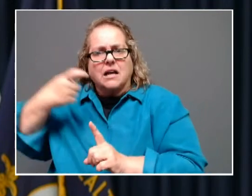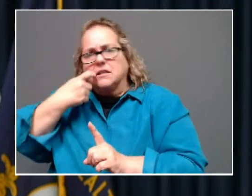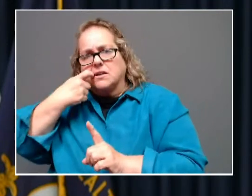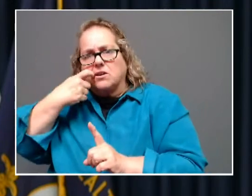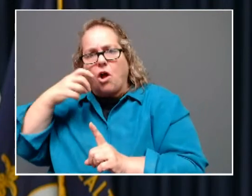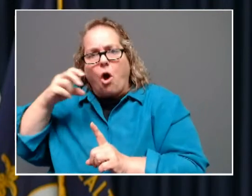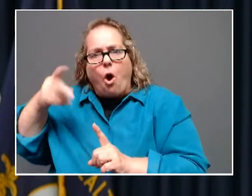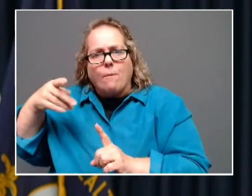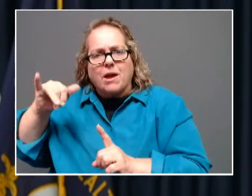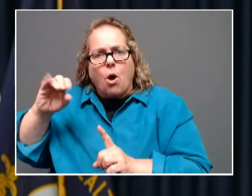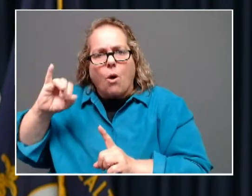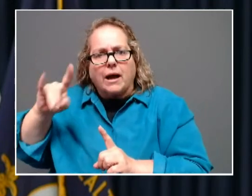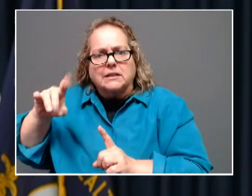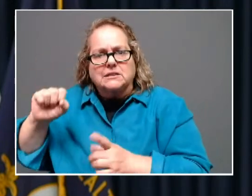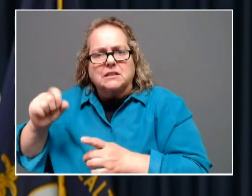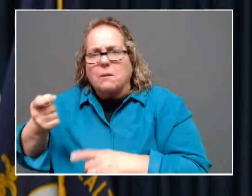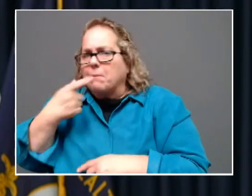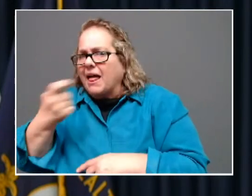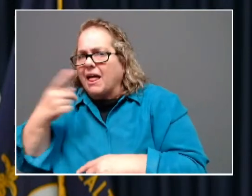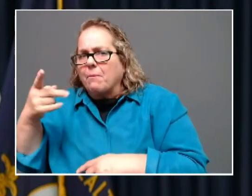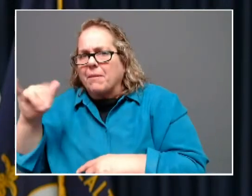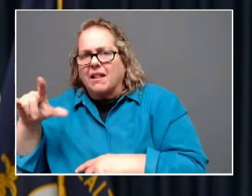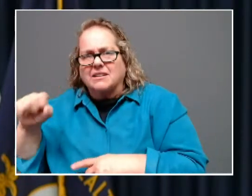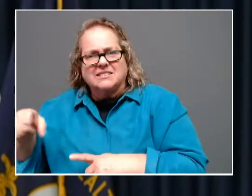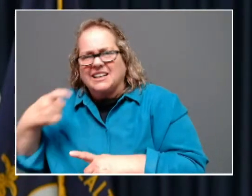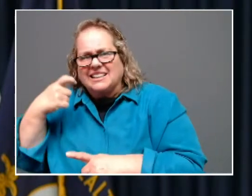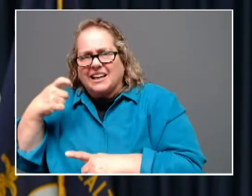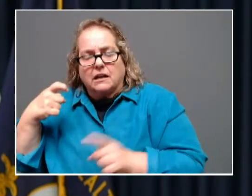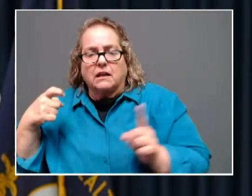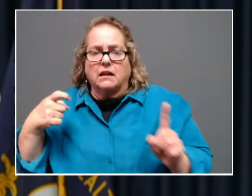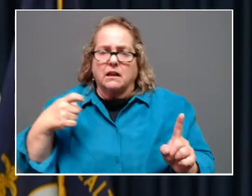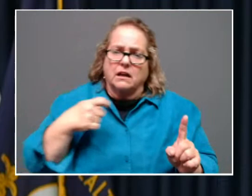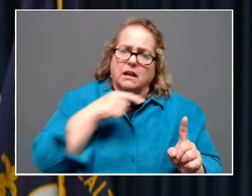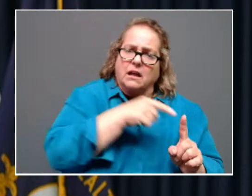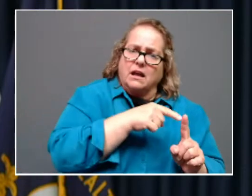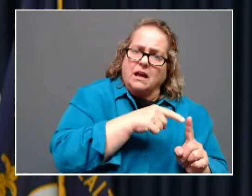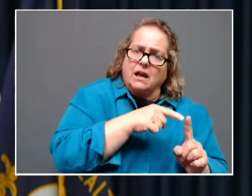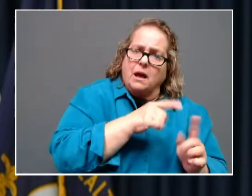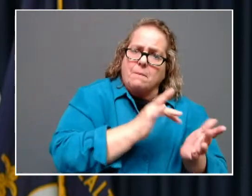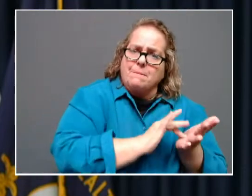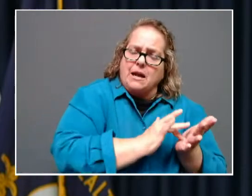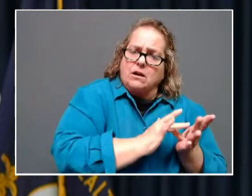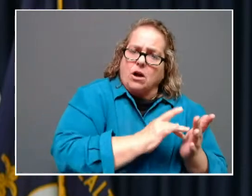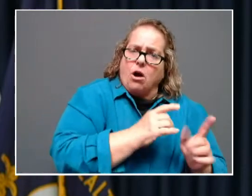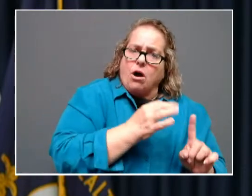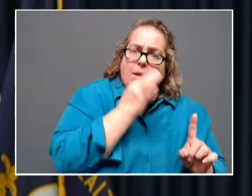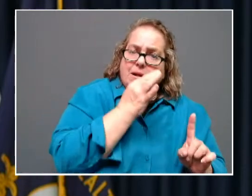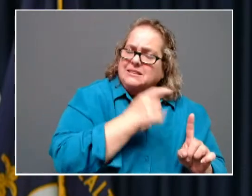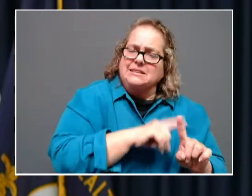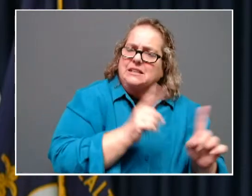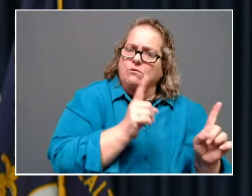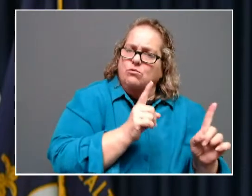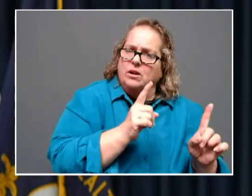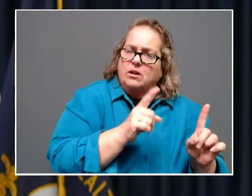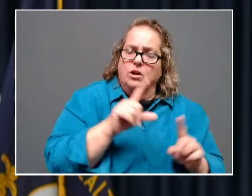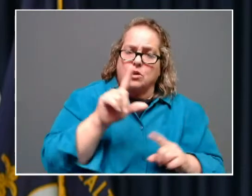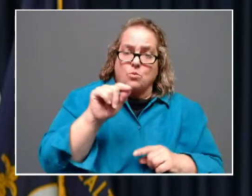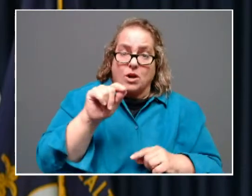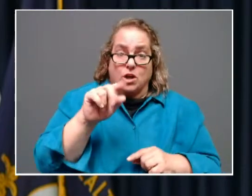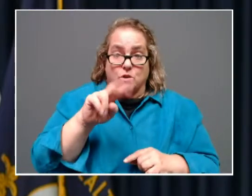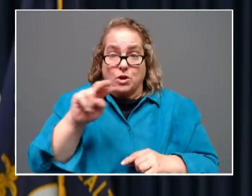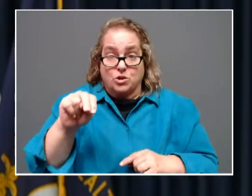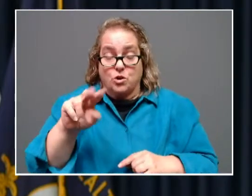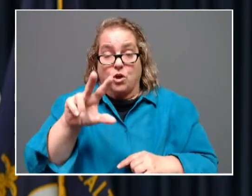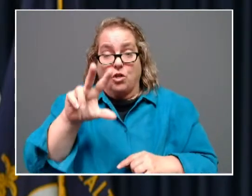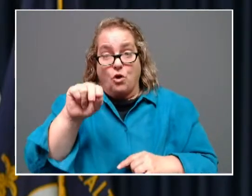individuals' pain. In fact, as of February 2022, a total of 37 states, as well as